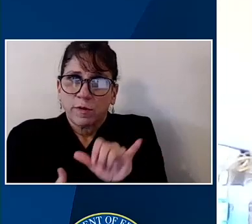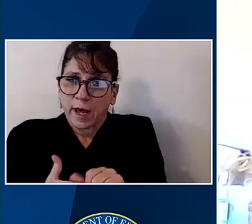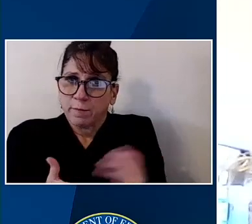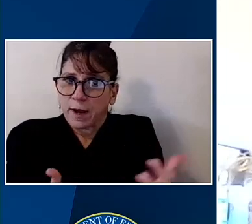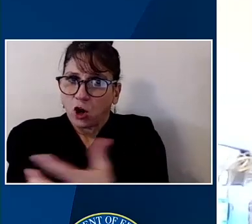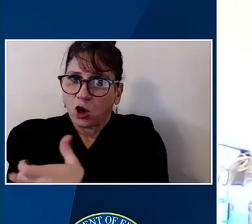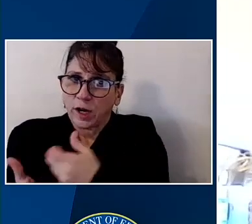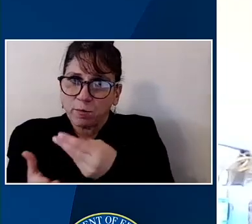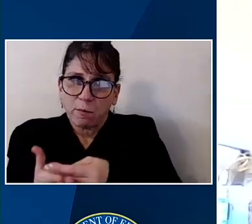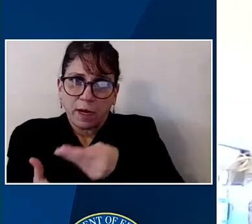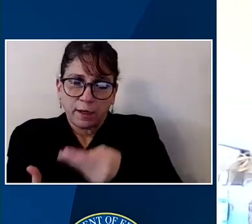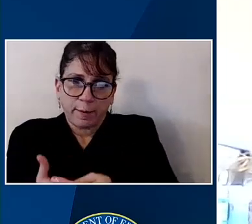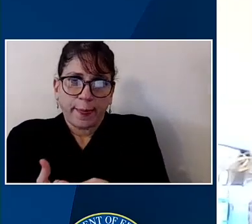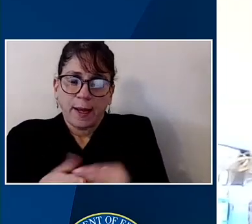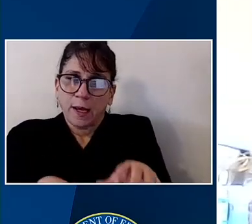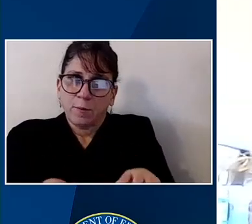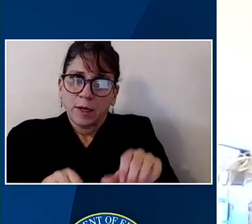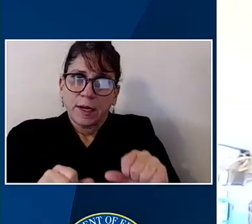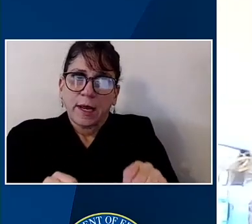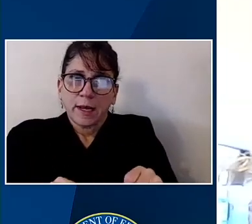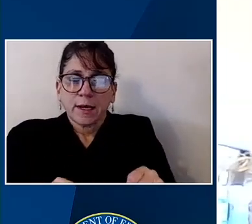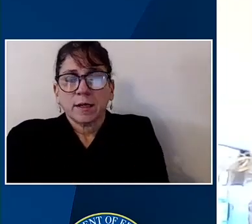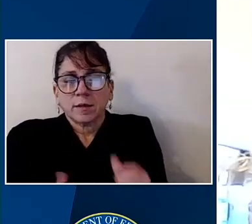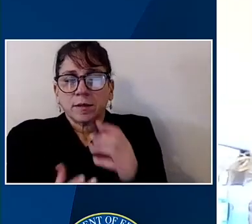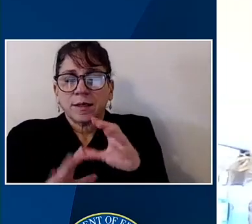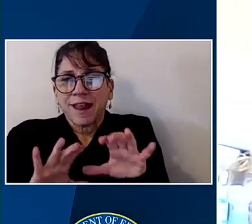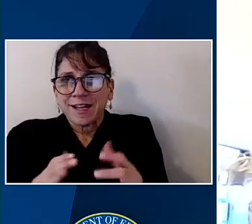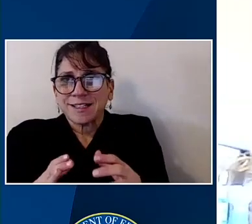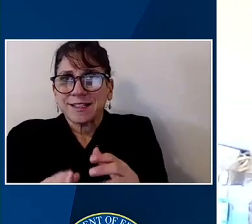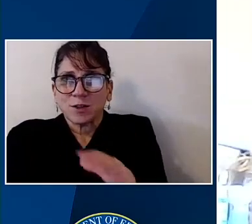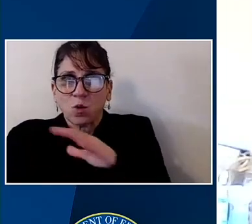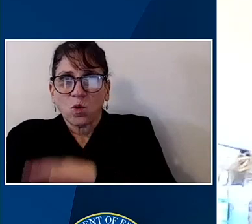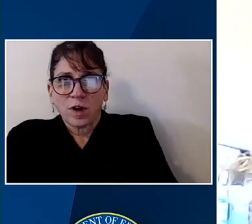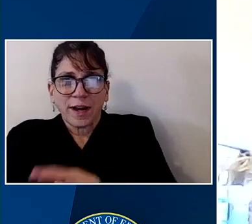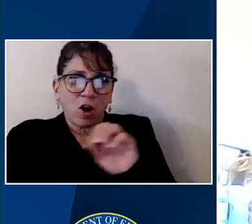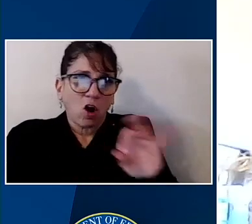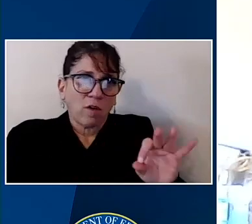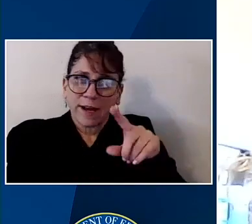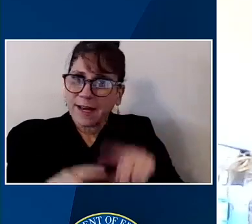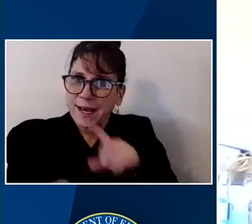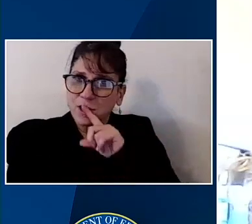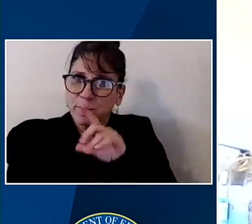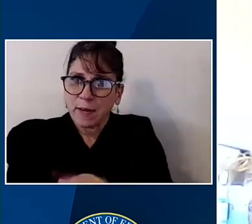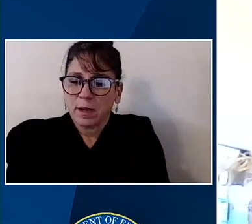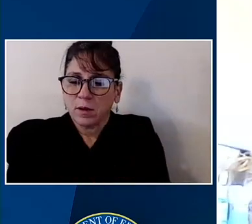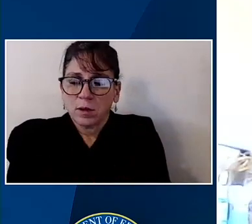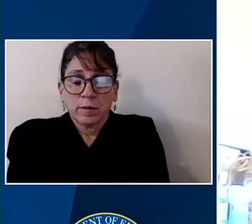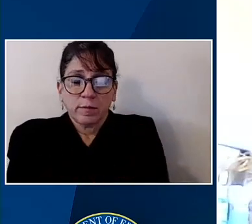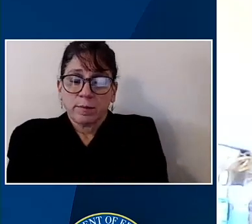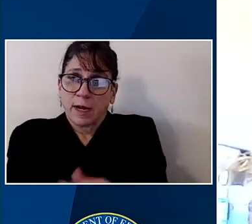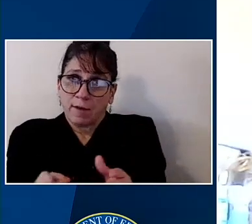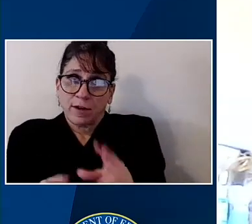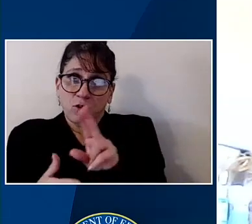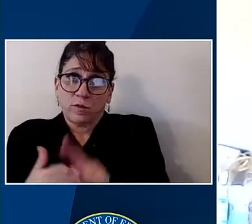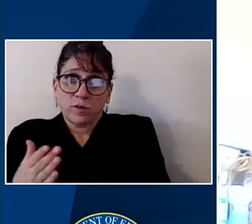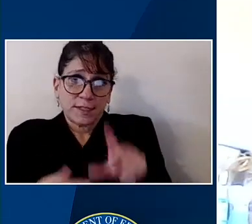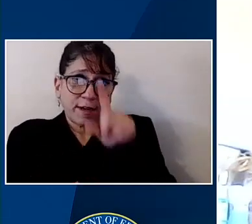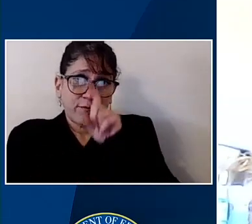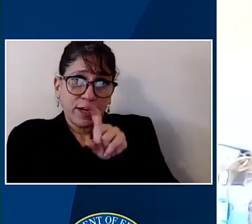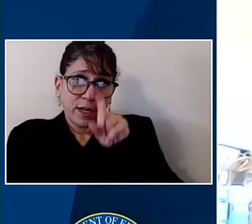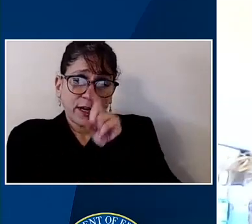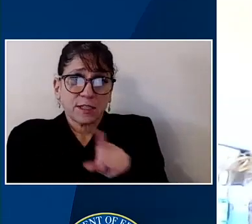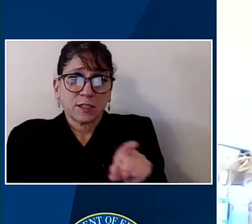money. I would take courses off and on, but I couldn't commit. Again, having the University of Phoenix, having